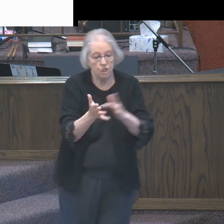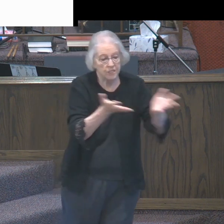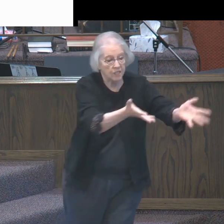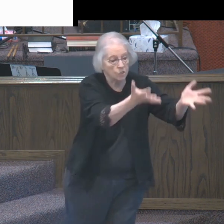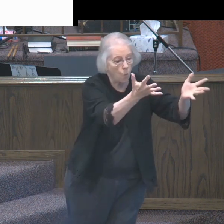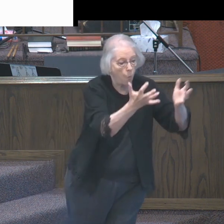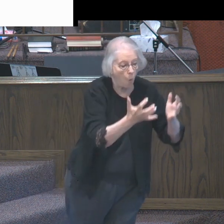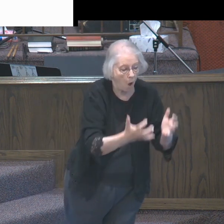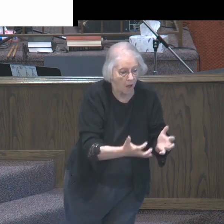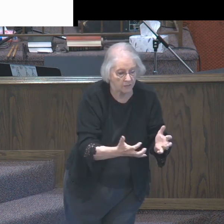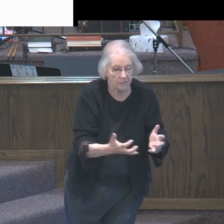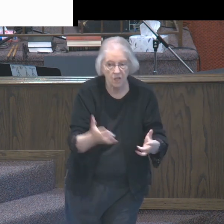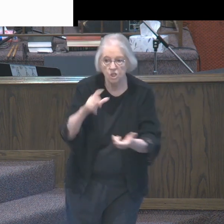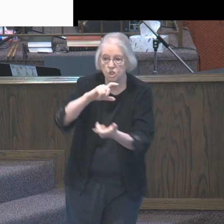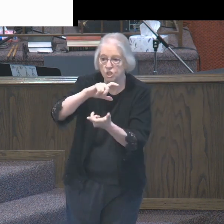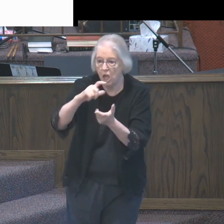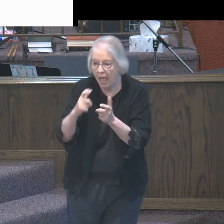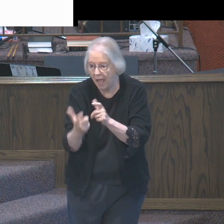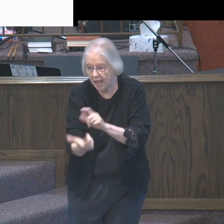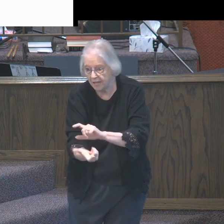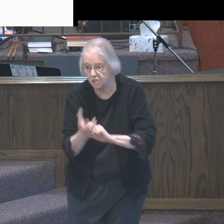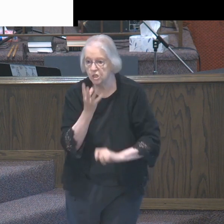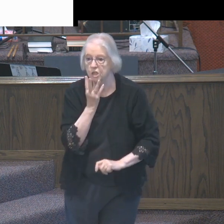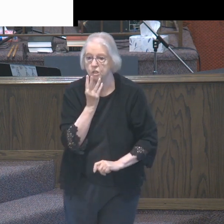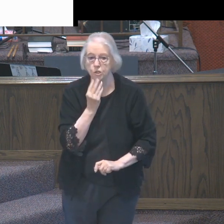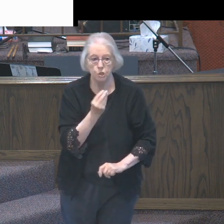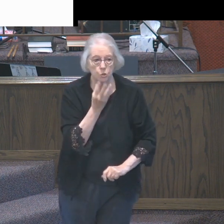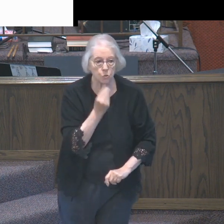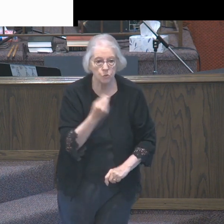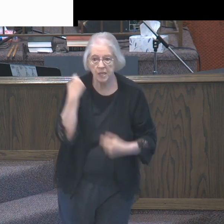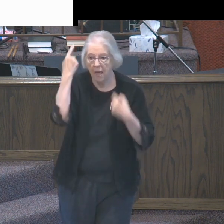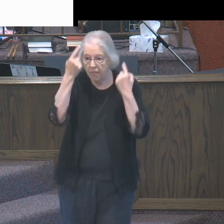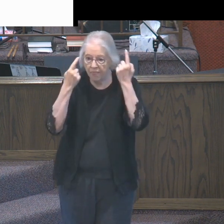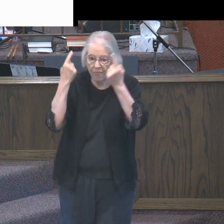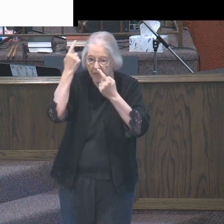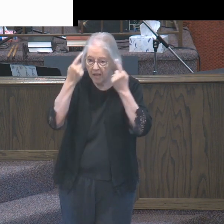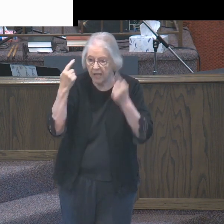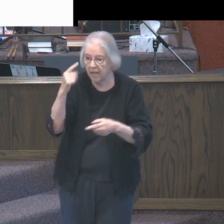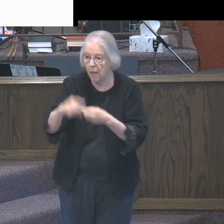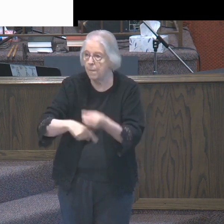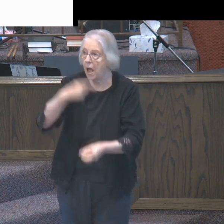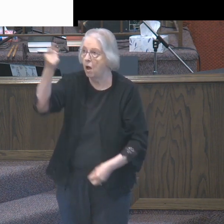your thinking about who God is. What do you believe about God?